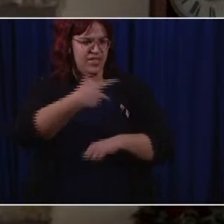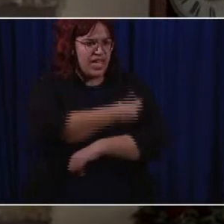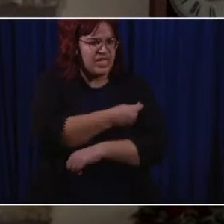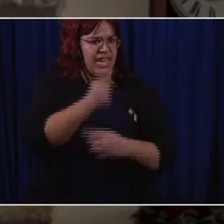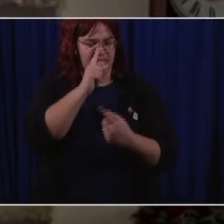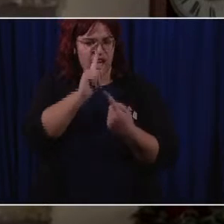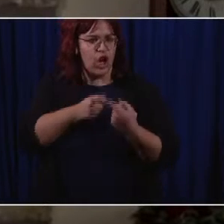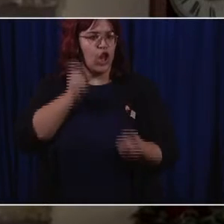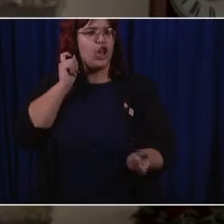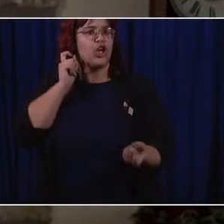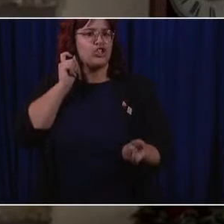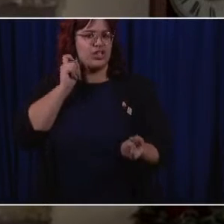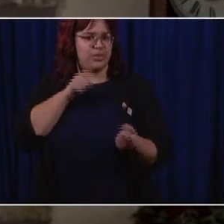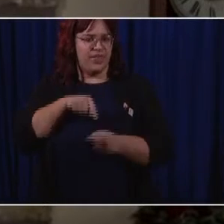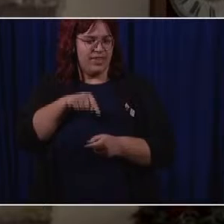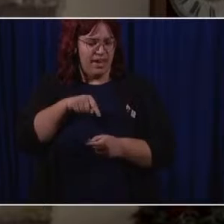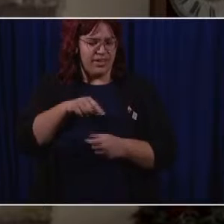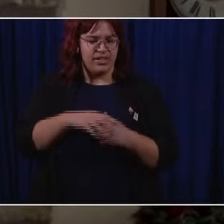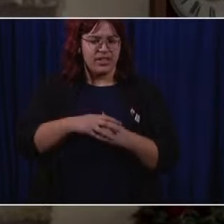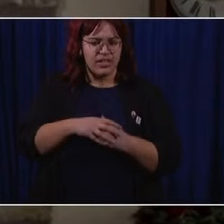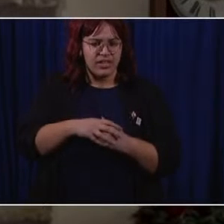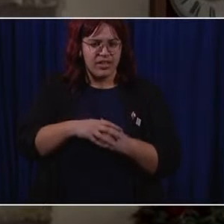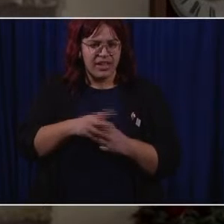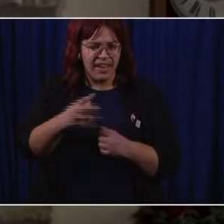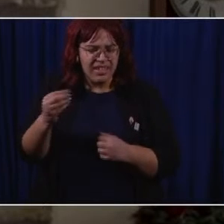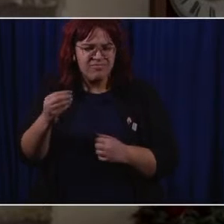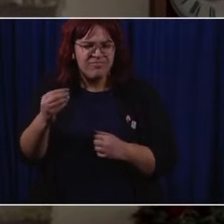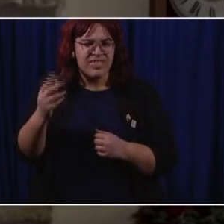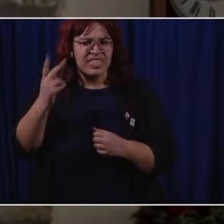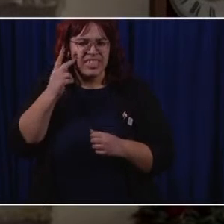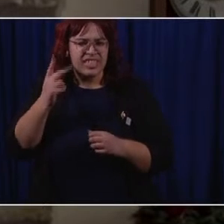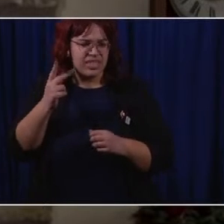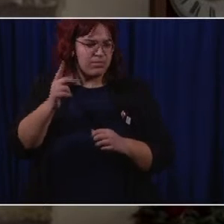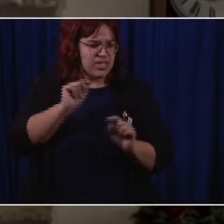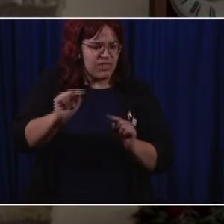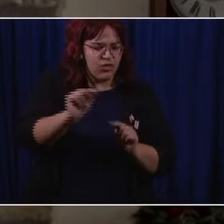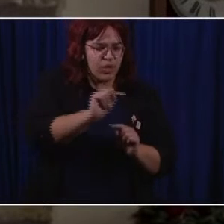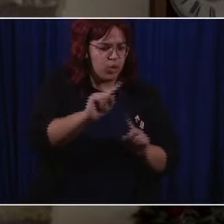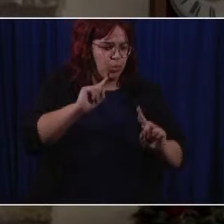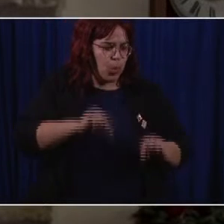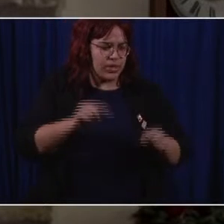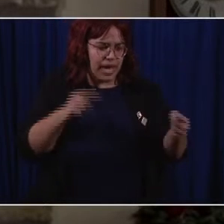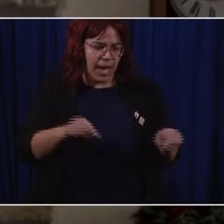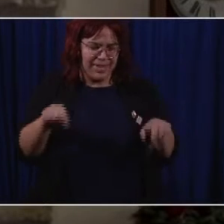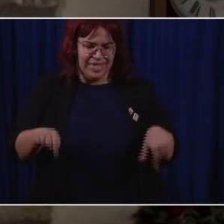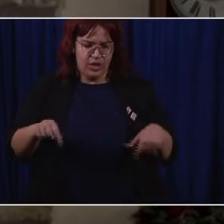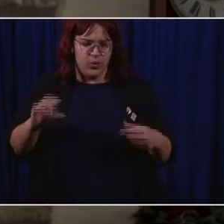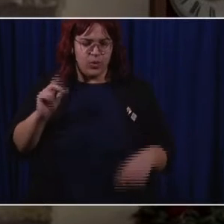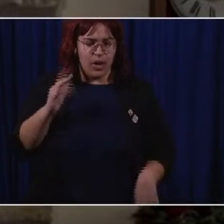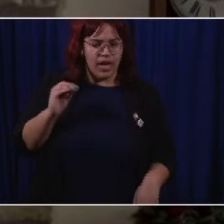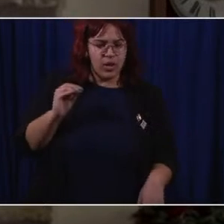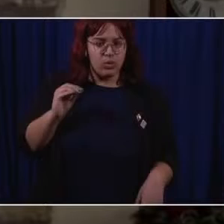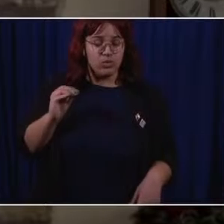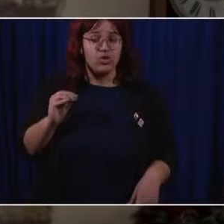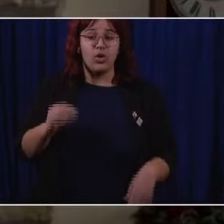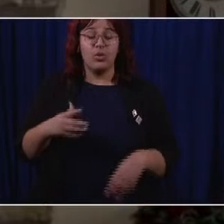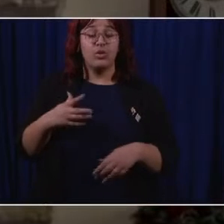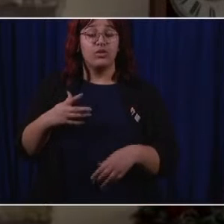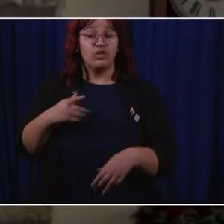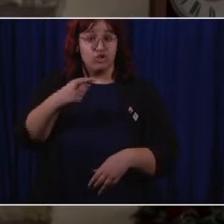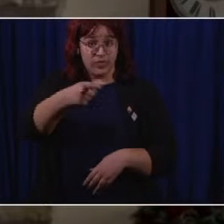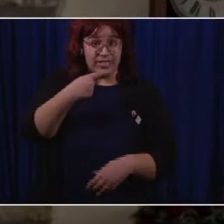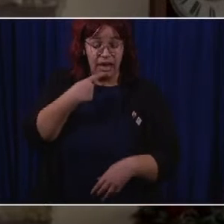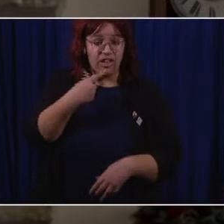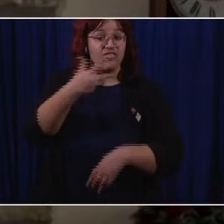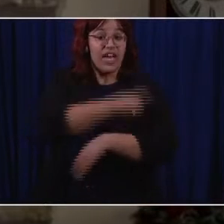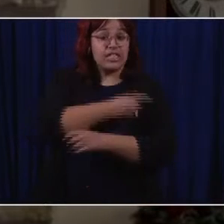anecdotal reports similar to that in Ohio. So in order to alleviate the fear, if the vaccine stands up to the claim that it's extremely safe, will